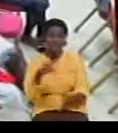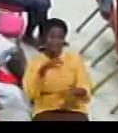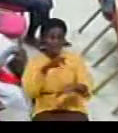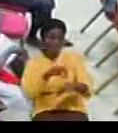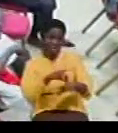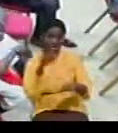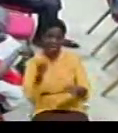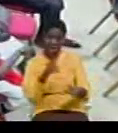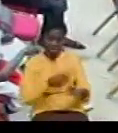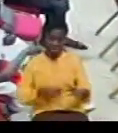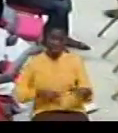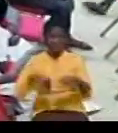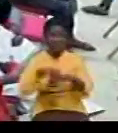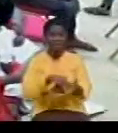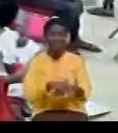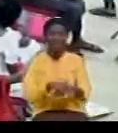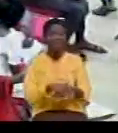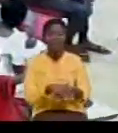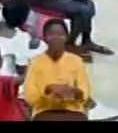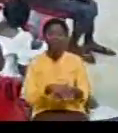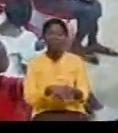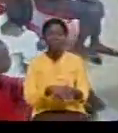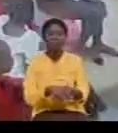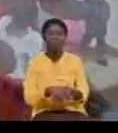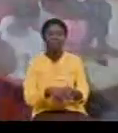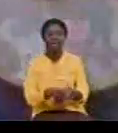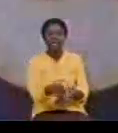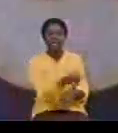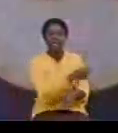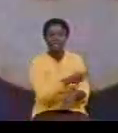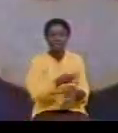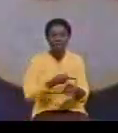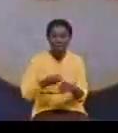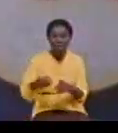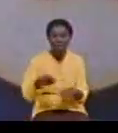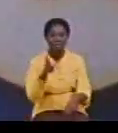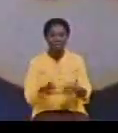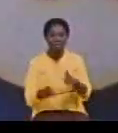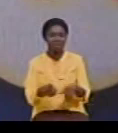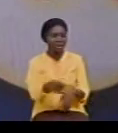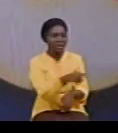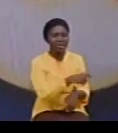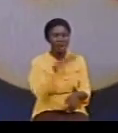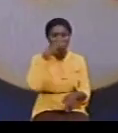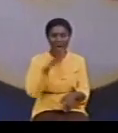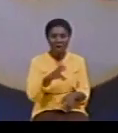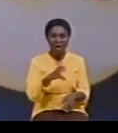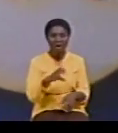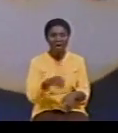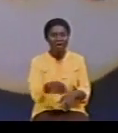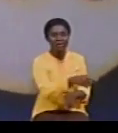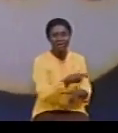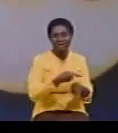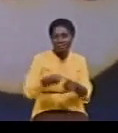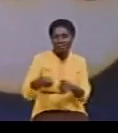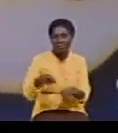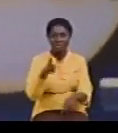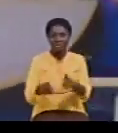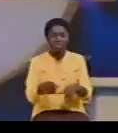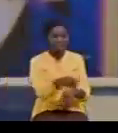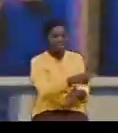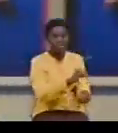kingdoms. They hurt people. They harm people. They injure people. They